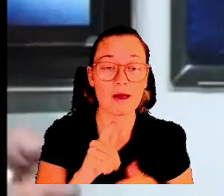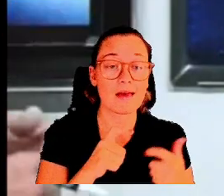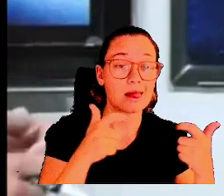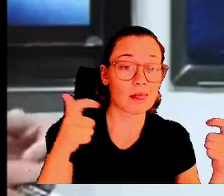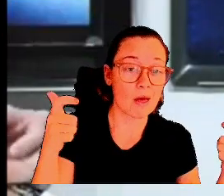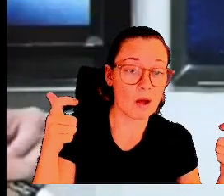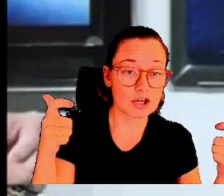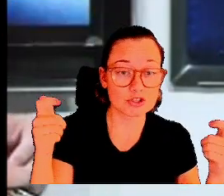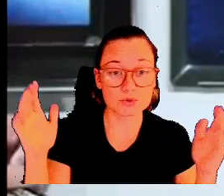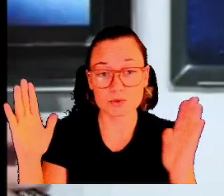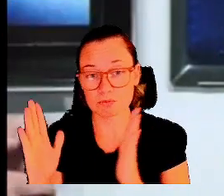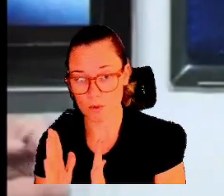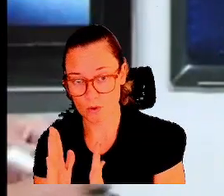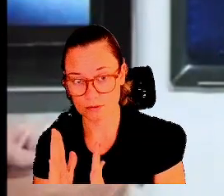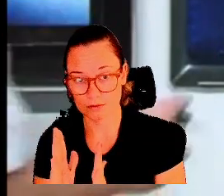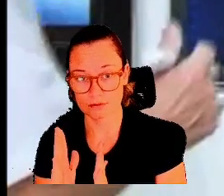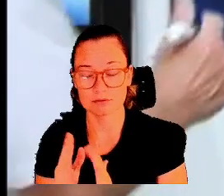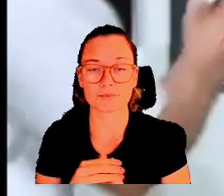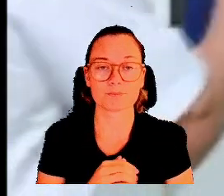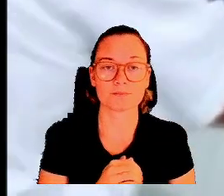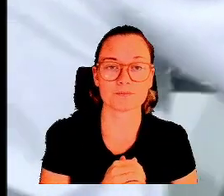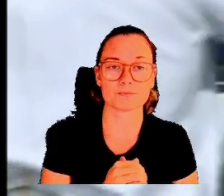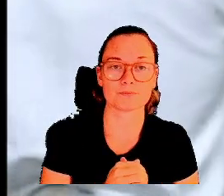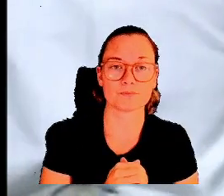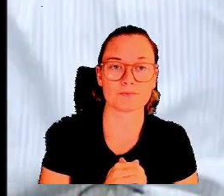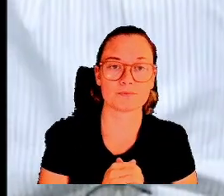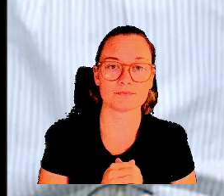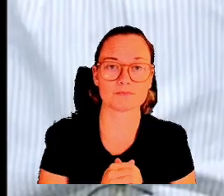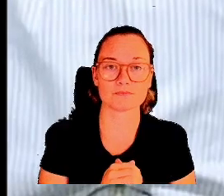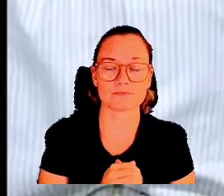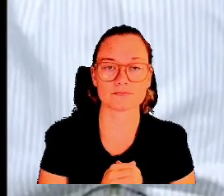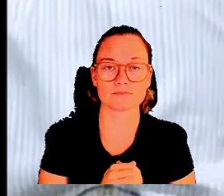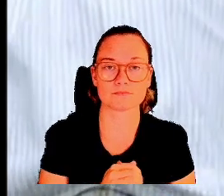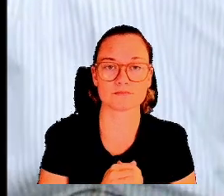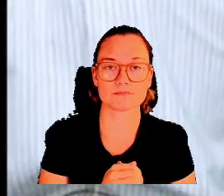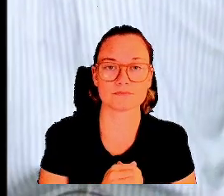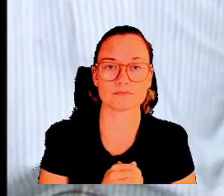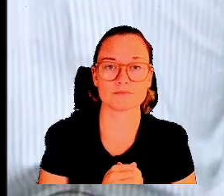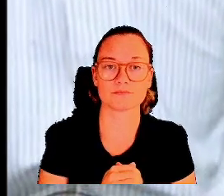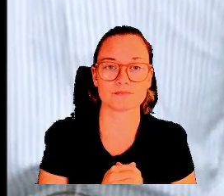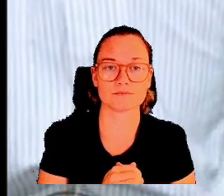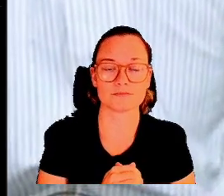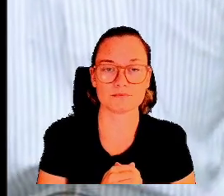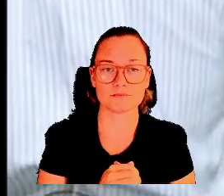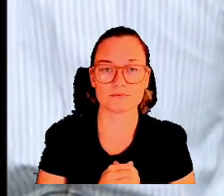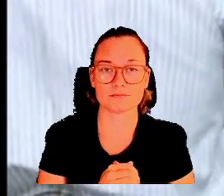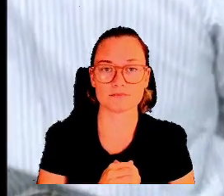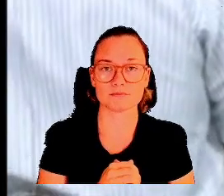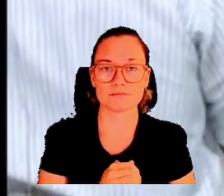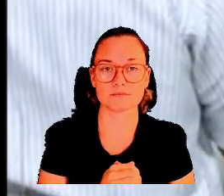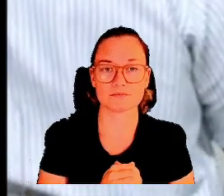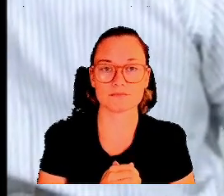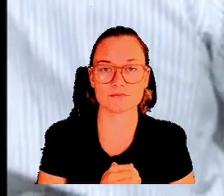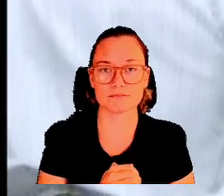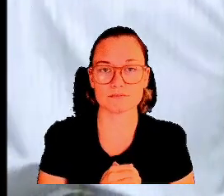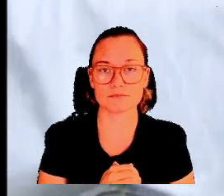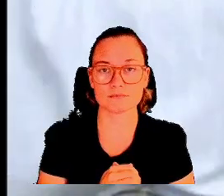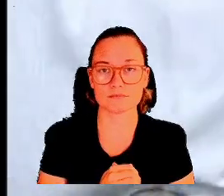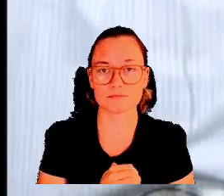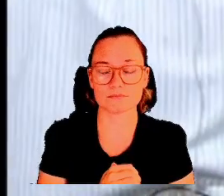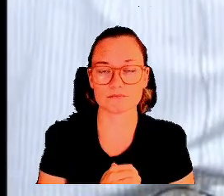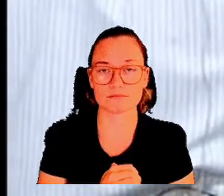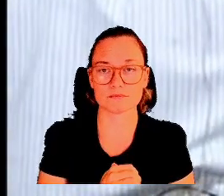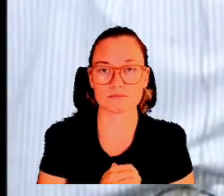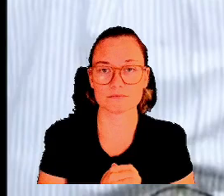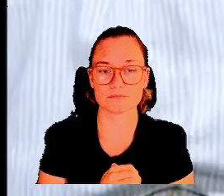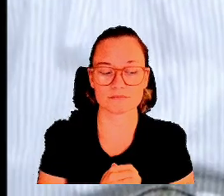go smallest to largest, okay? So I see a 2 as my smallest, and then